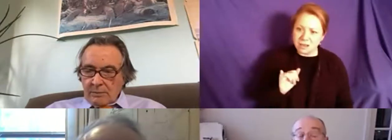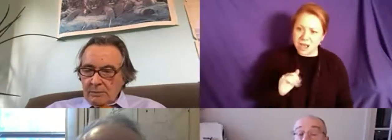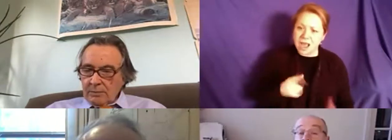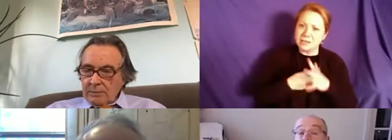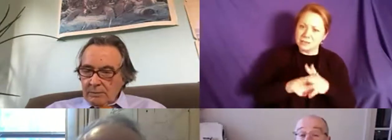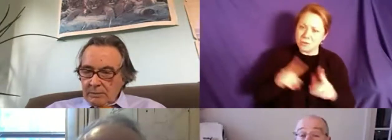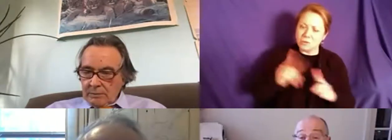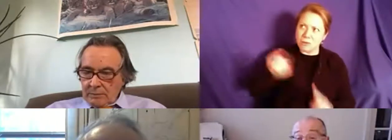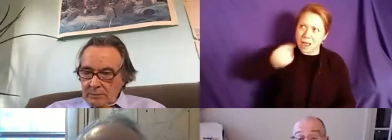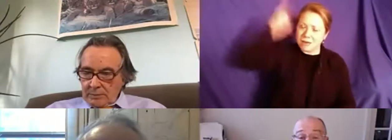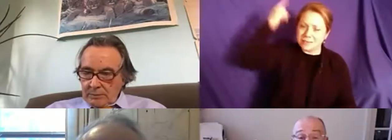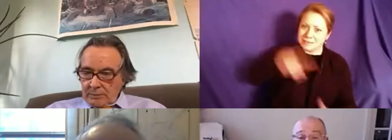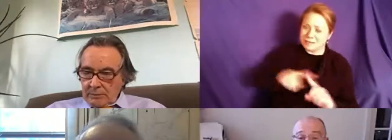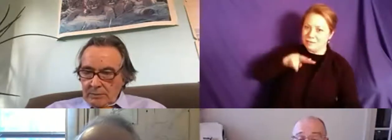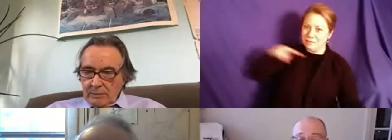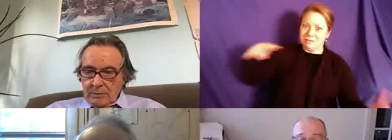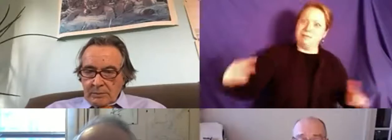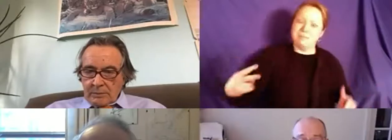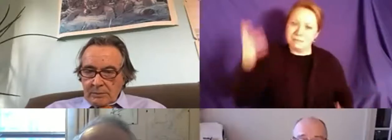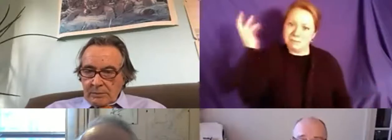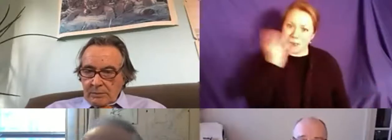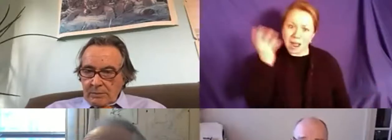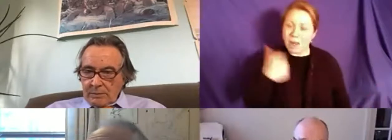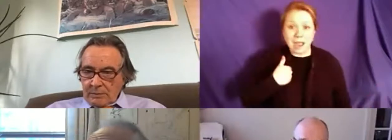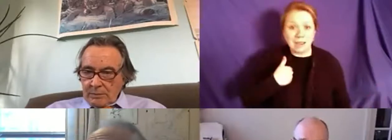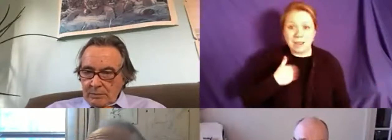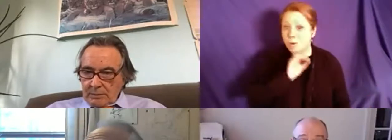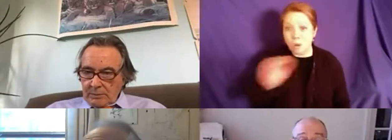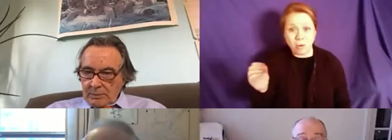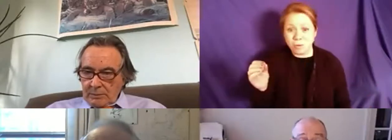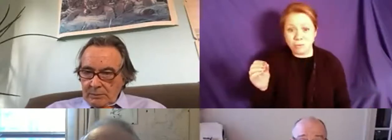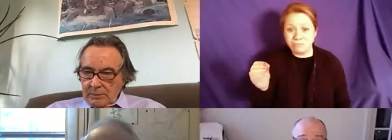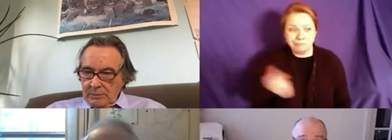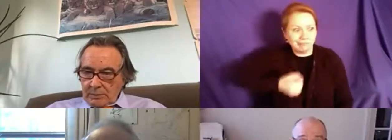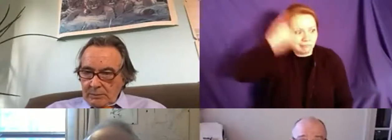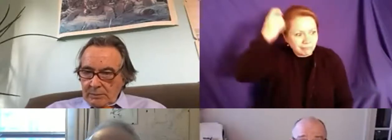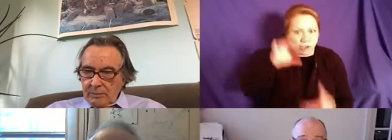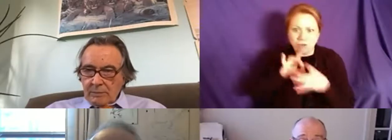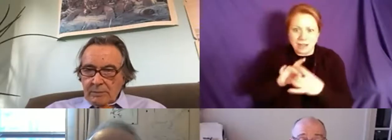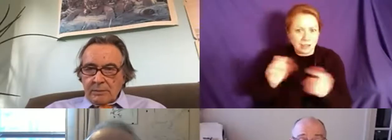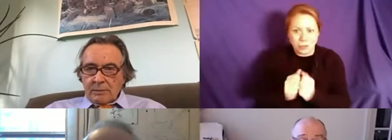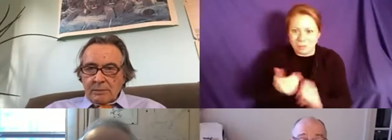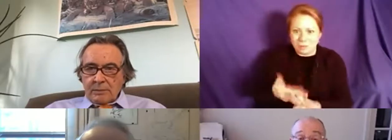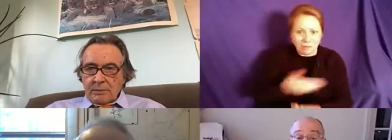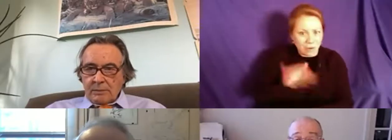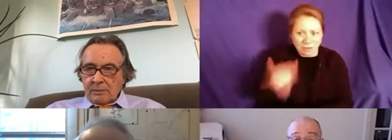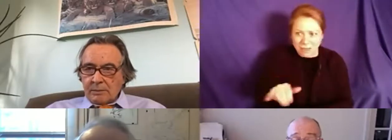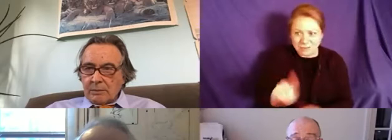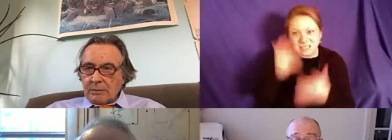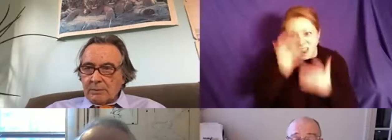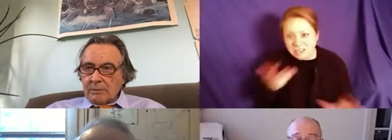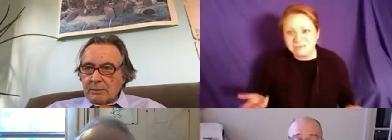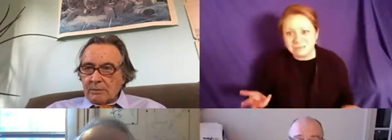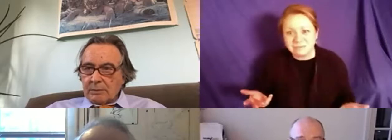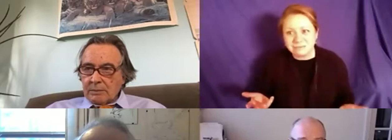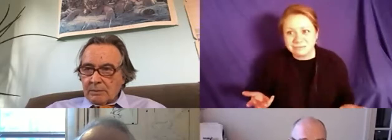understand a whole different side of something that I had no relationship to, sadly, I